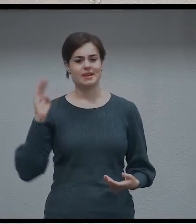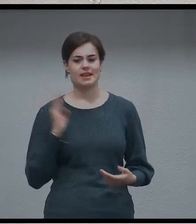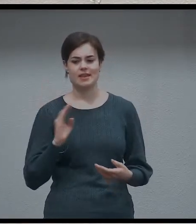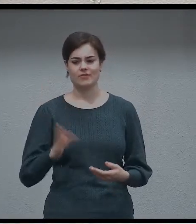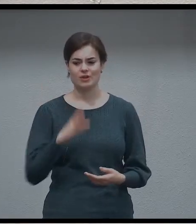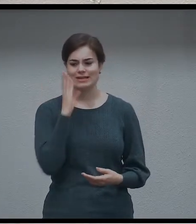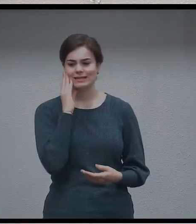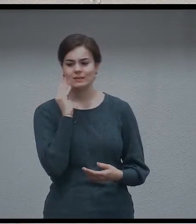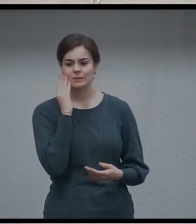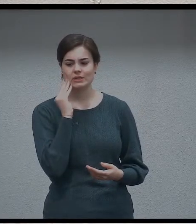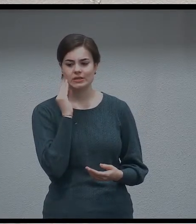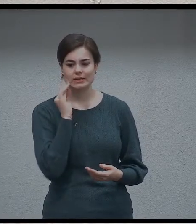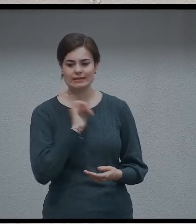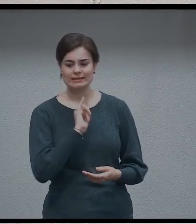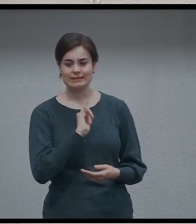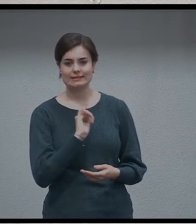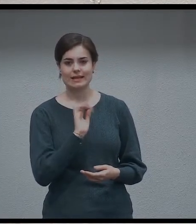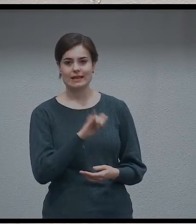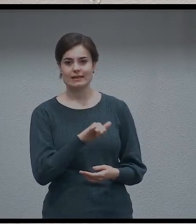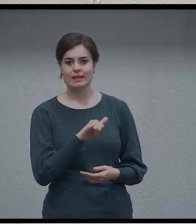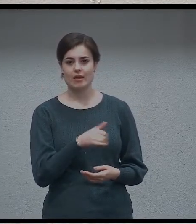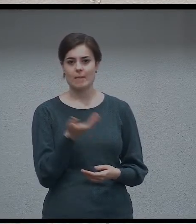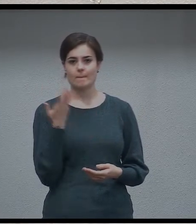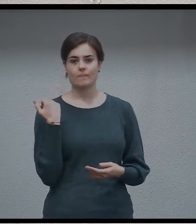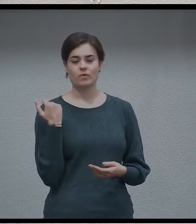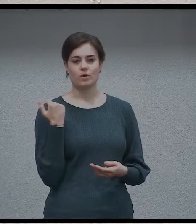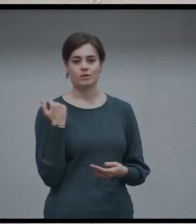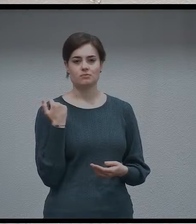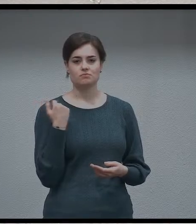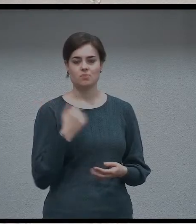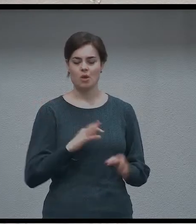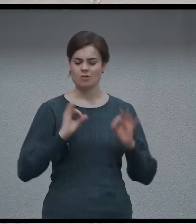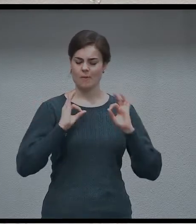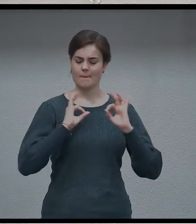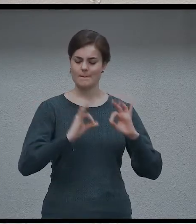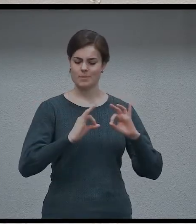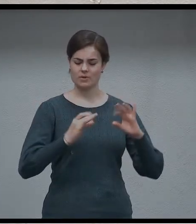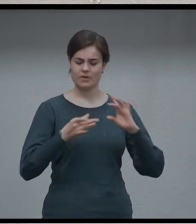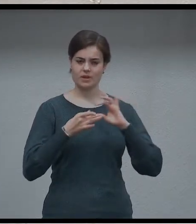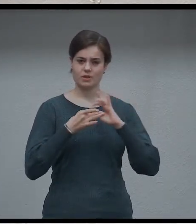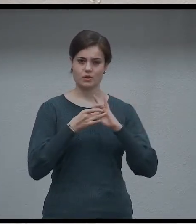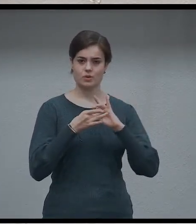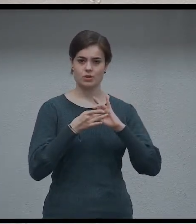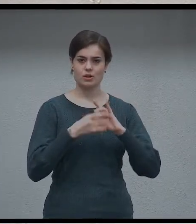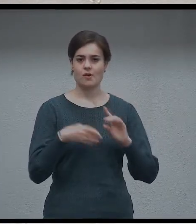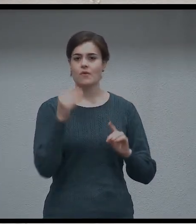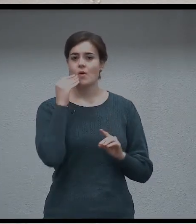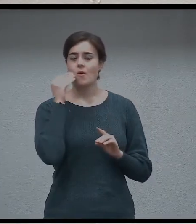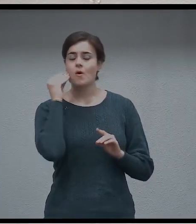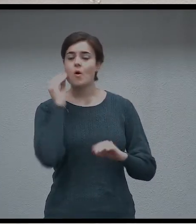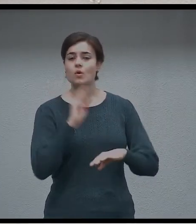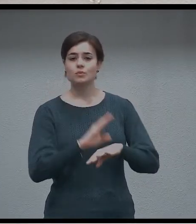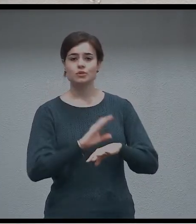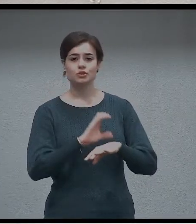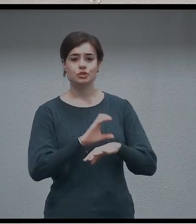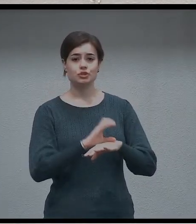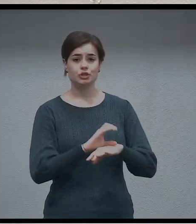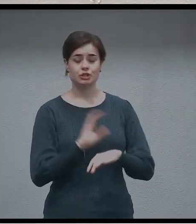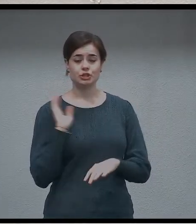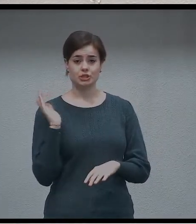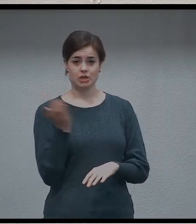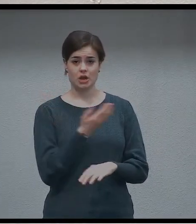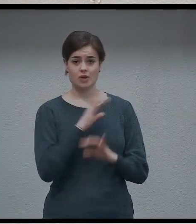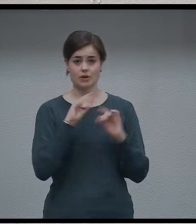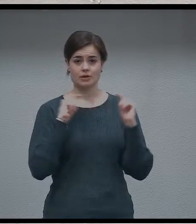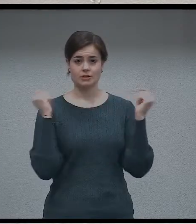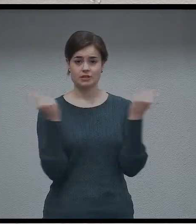before. And it was just a perfect union of the home, the church, and our team. We